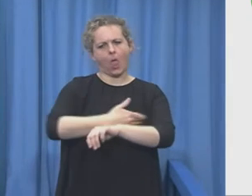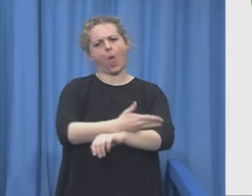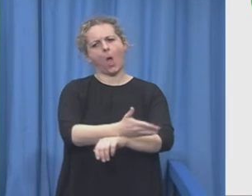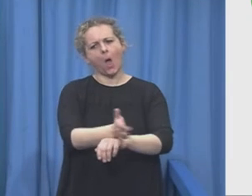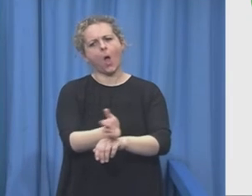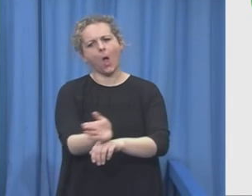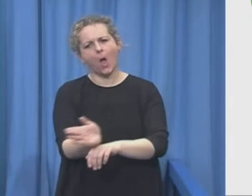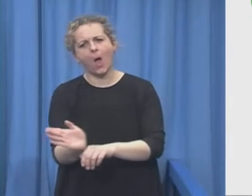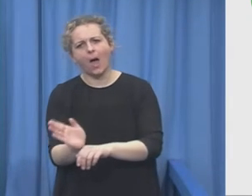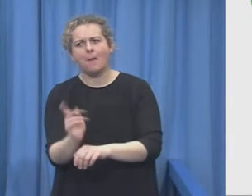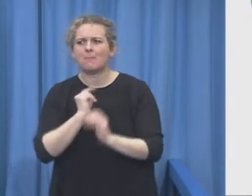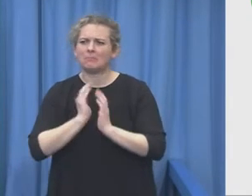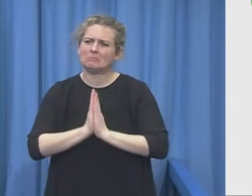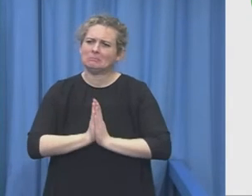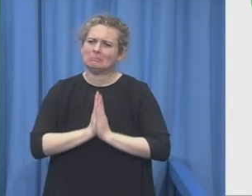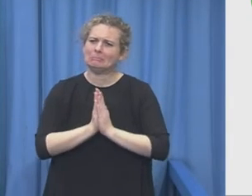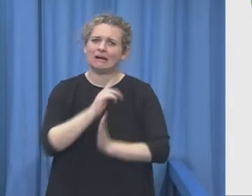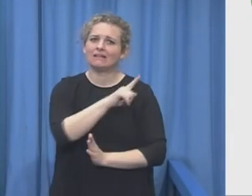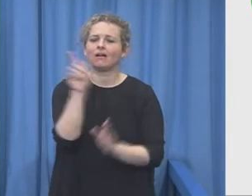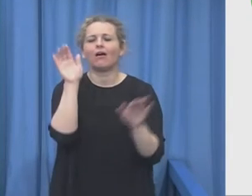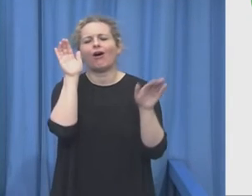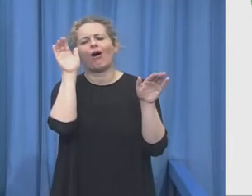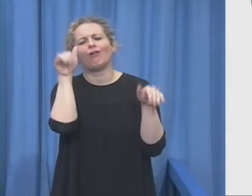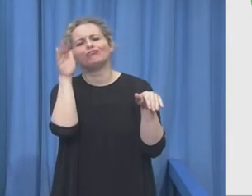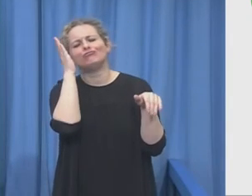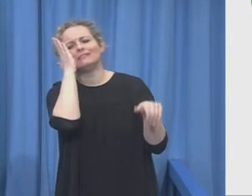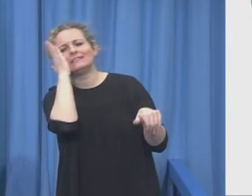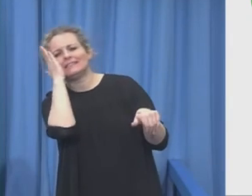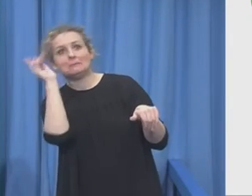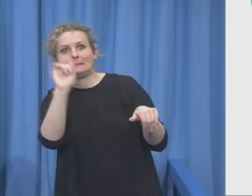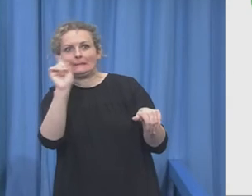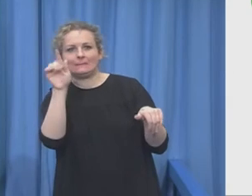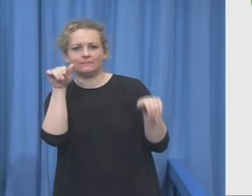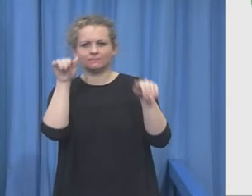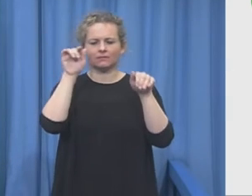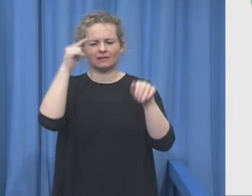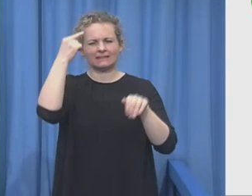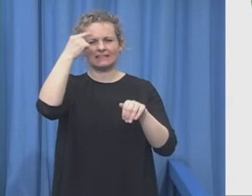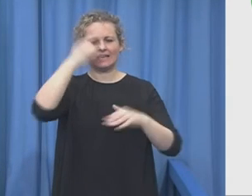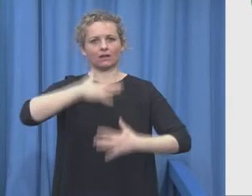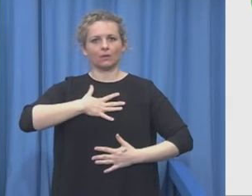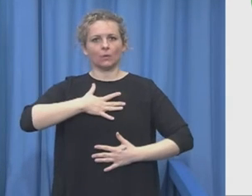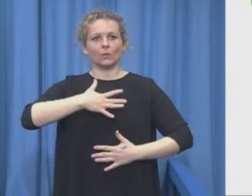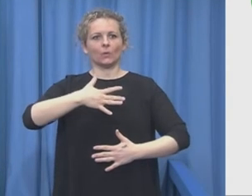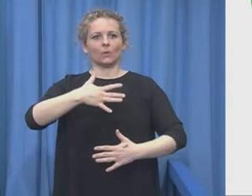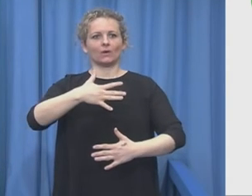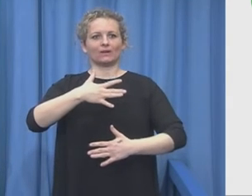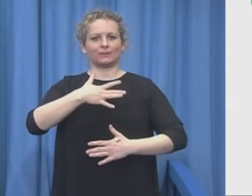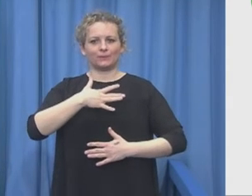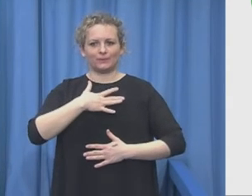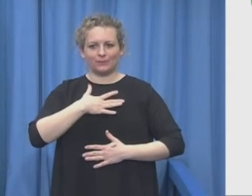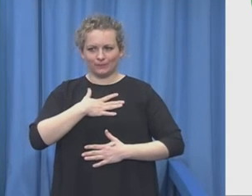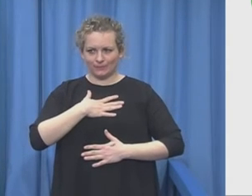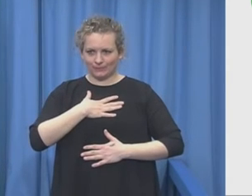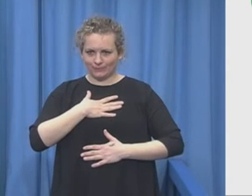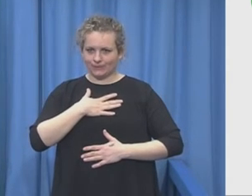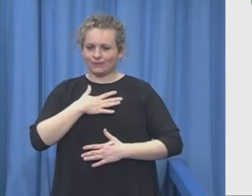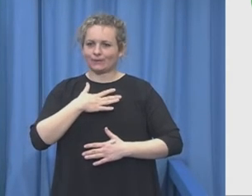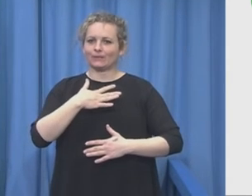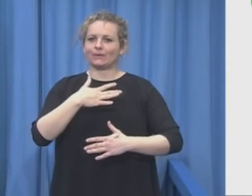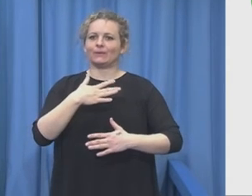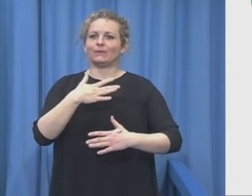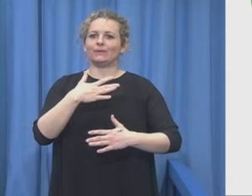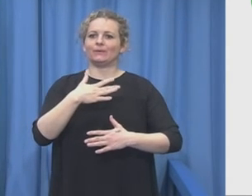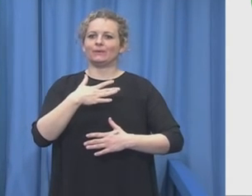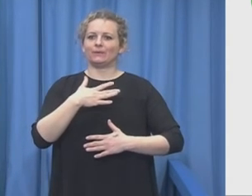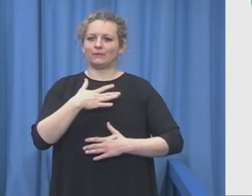deeply. Rather than the breathing out is helpful in reducing thoughts, focusing on breathing in helps us